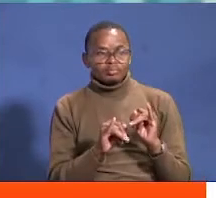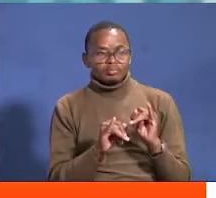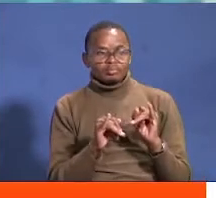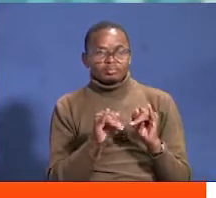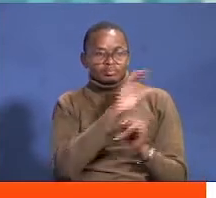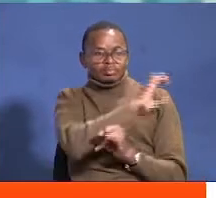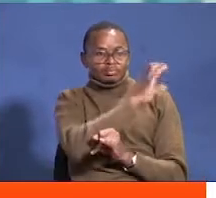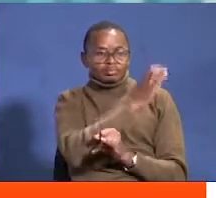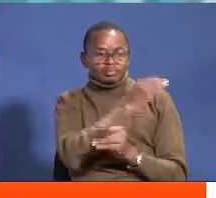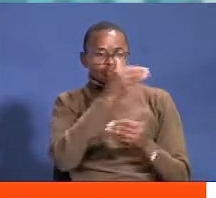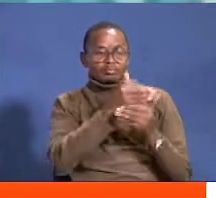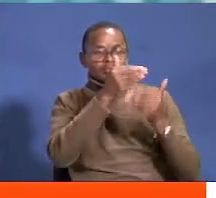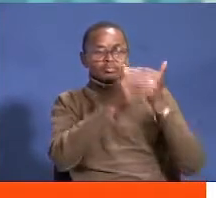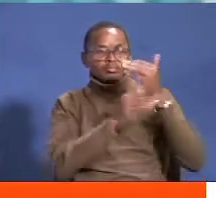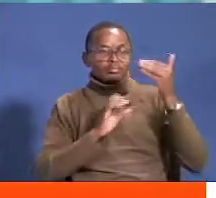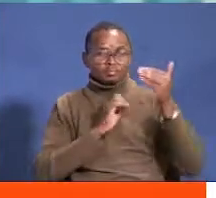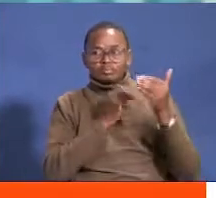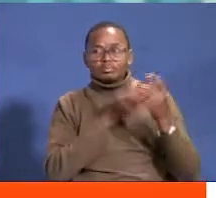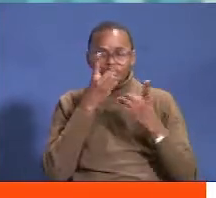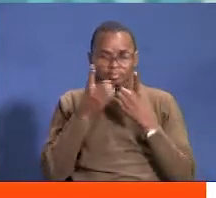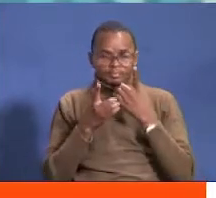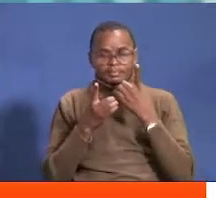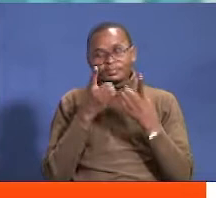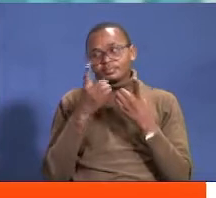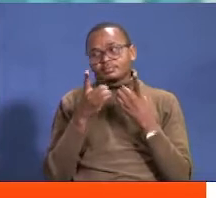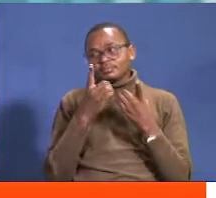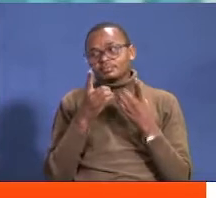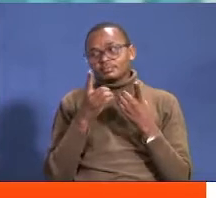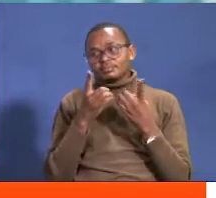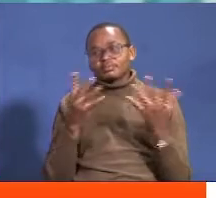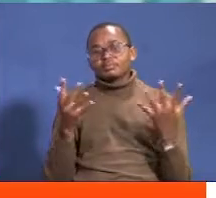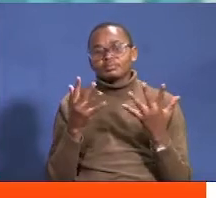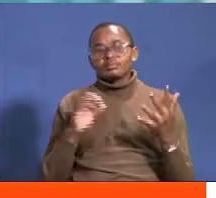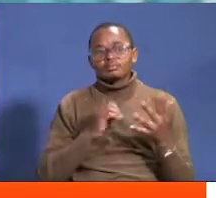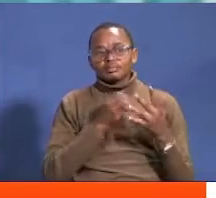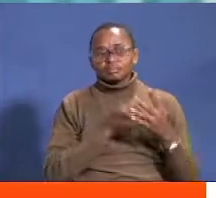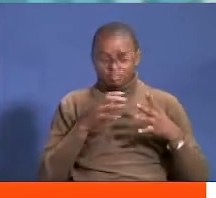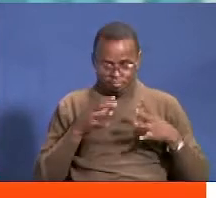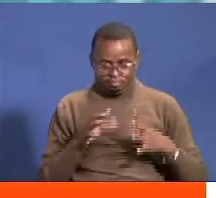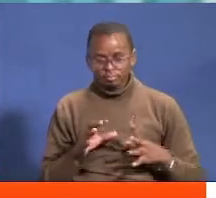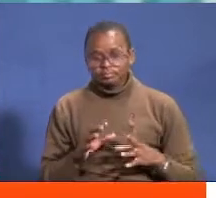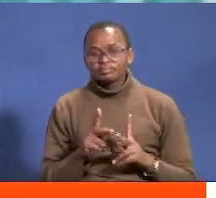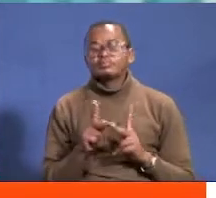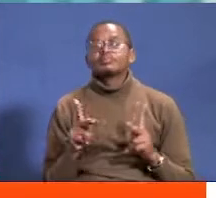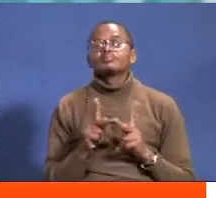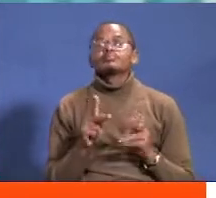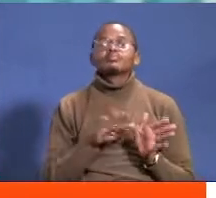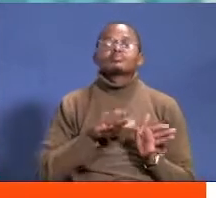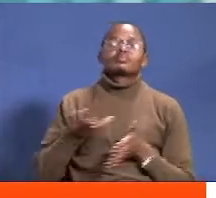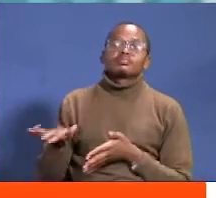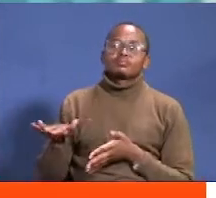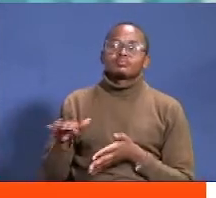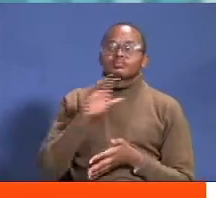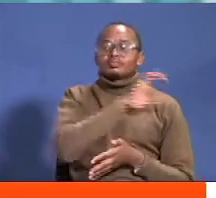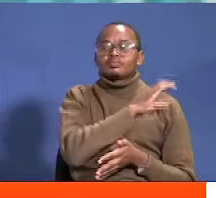building. This is where now our discussion is centered mostly. Right. This is where now our people have really lagged behind.